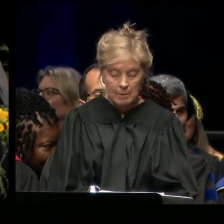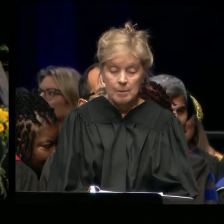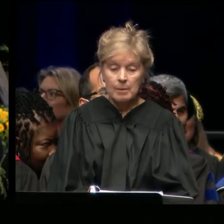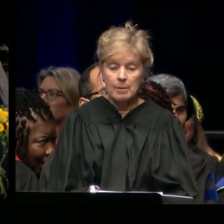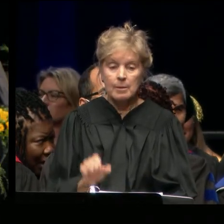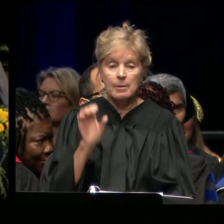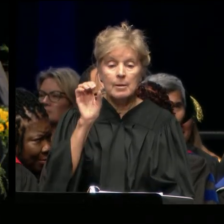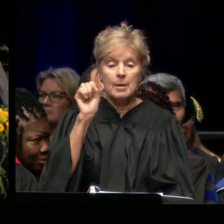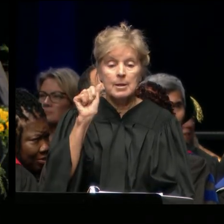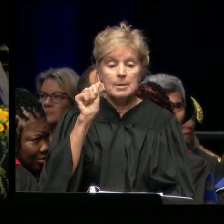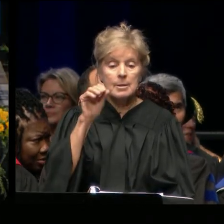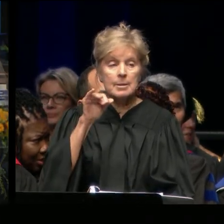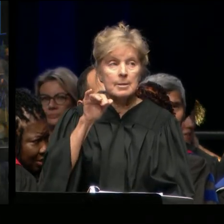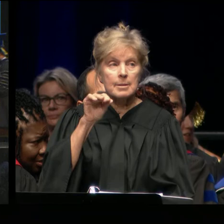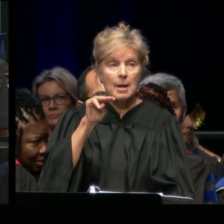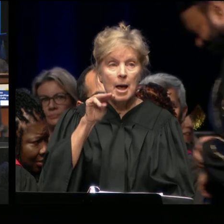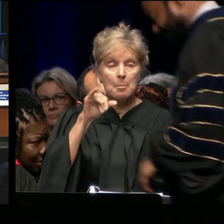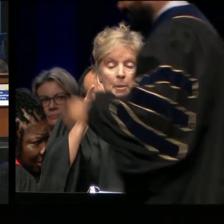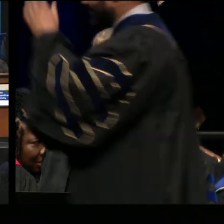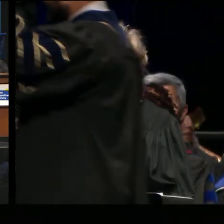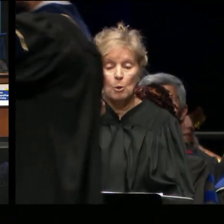Samuel Islam.